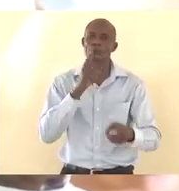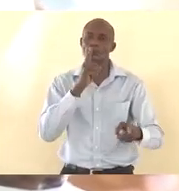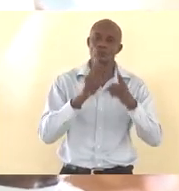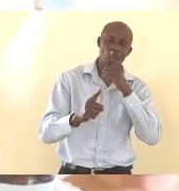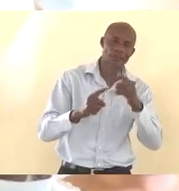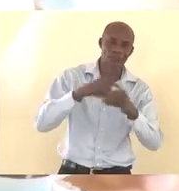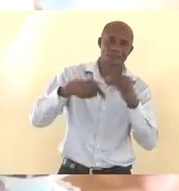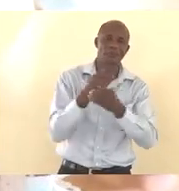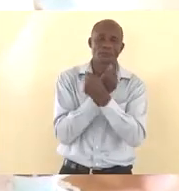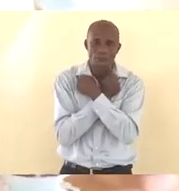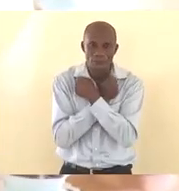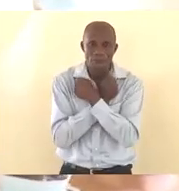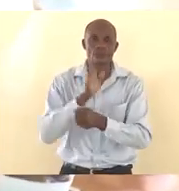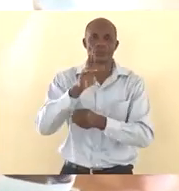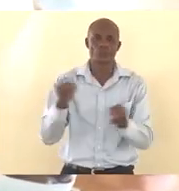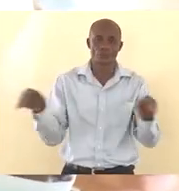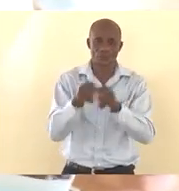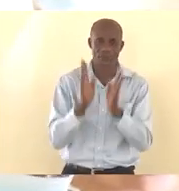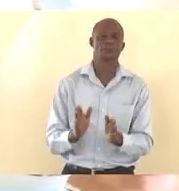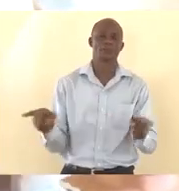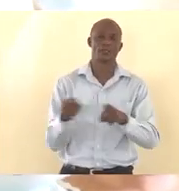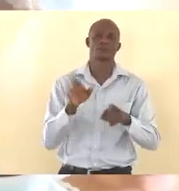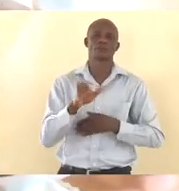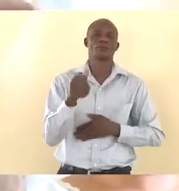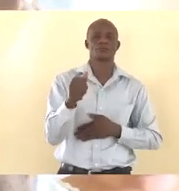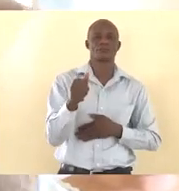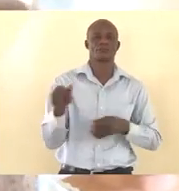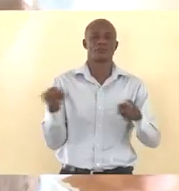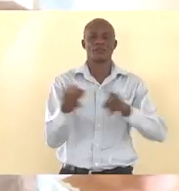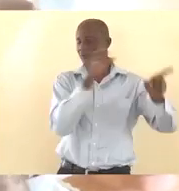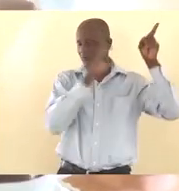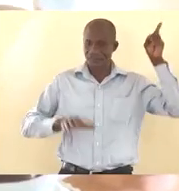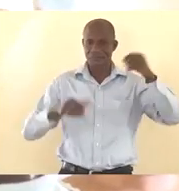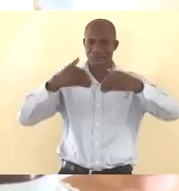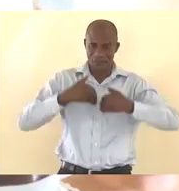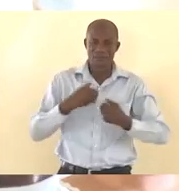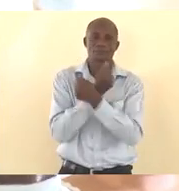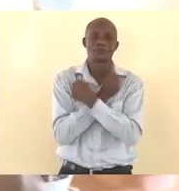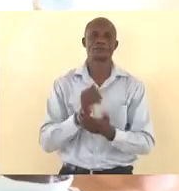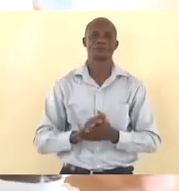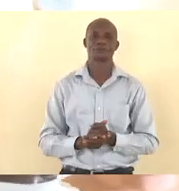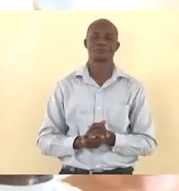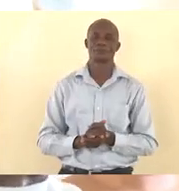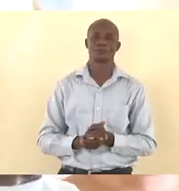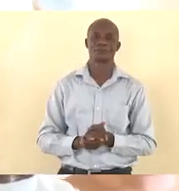talking about love your neighbor as you love yourself, as Christ had loved the church.